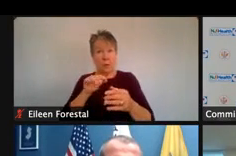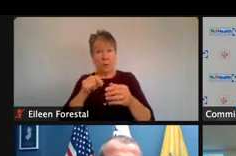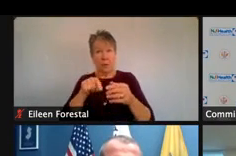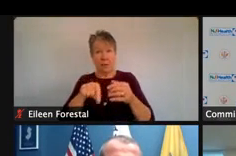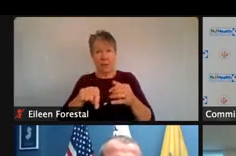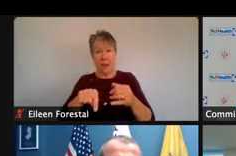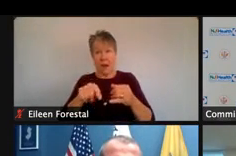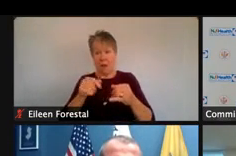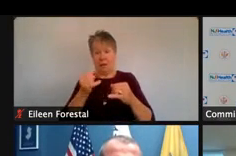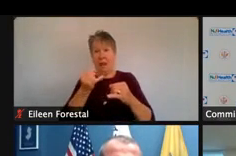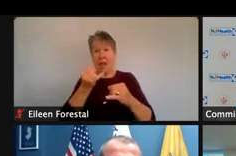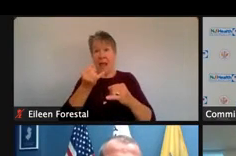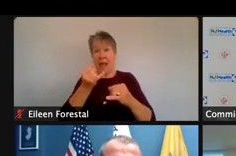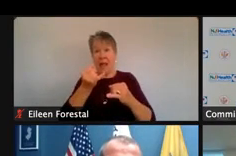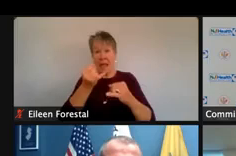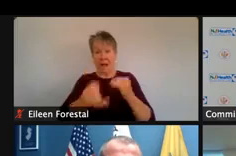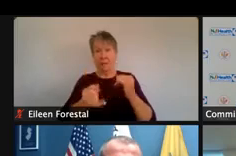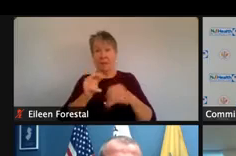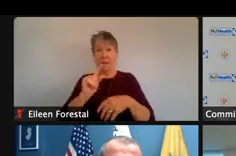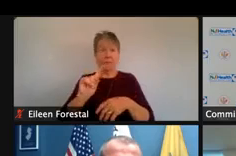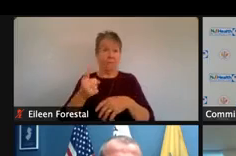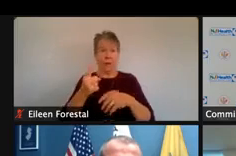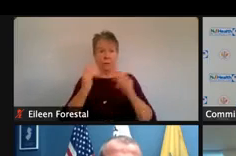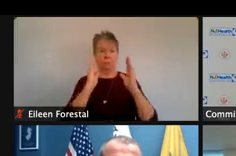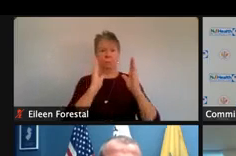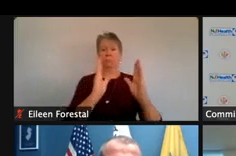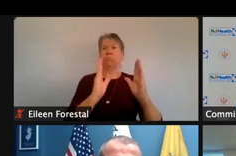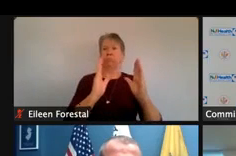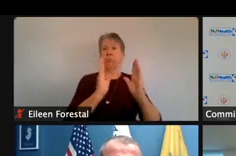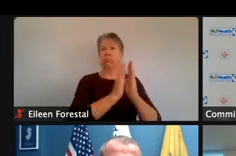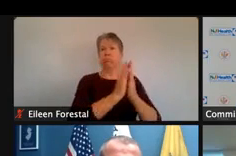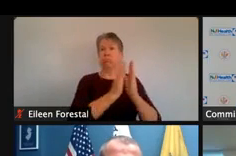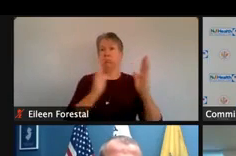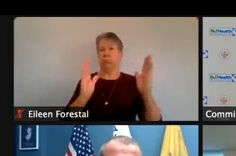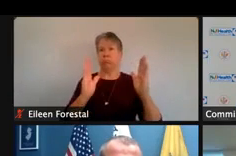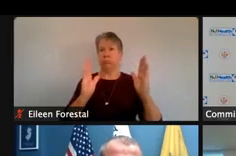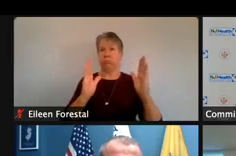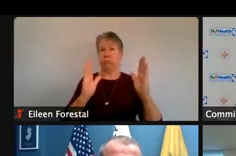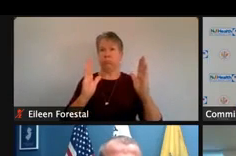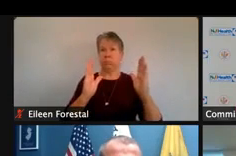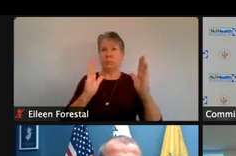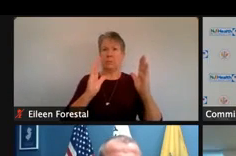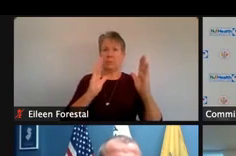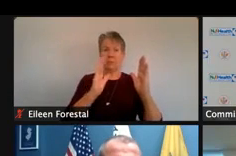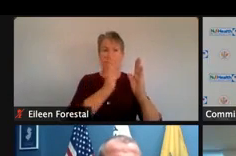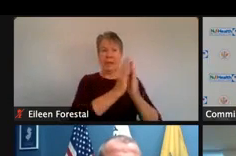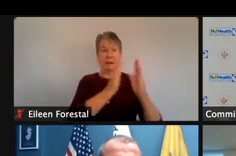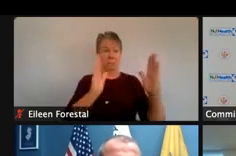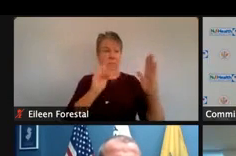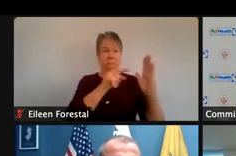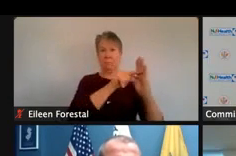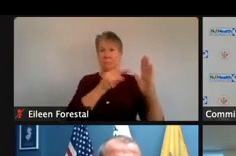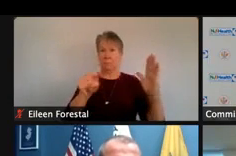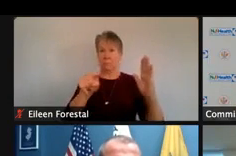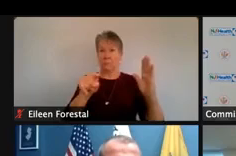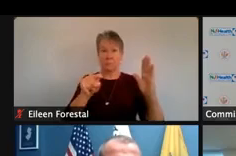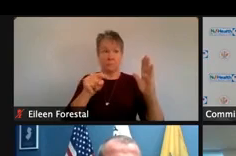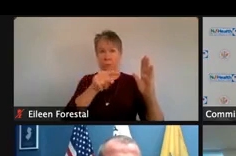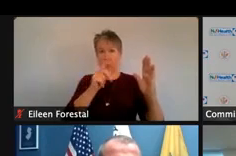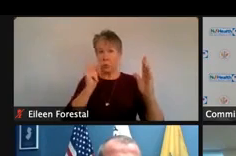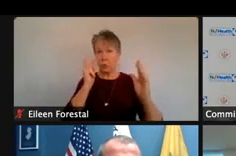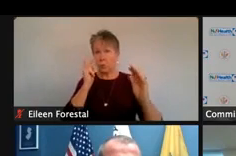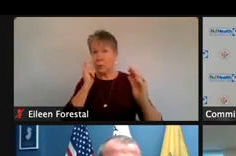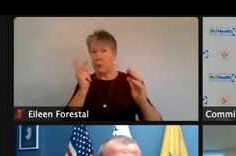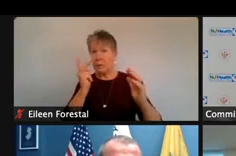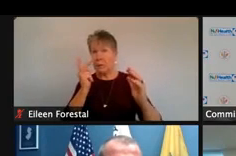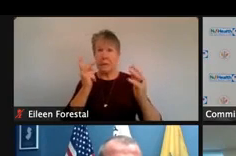or hybrid or all online. We saw Newark said and Patterson as well announced they would be remote only through January. Will your administration